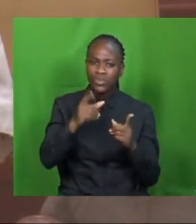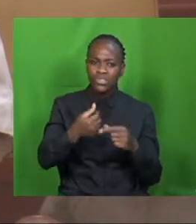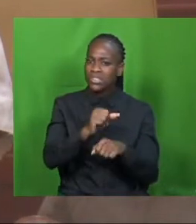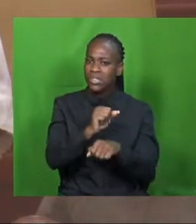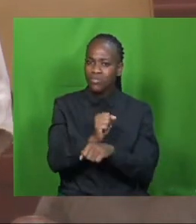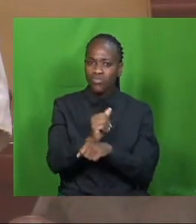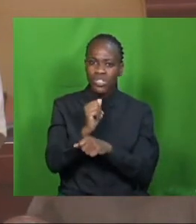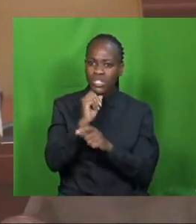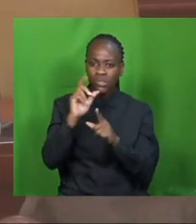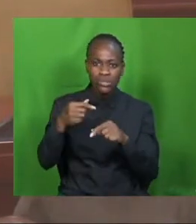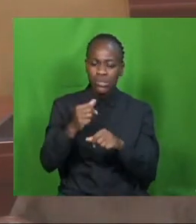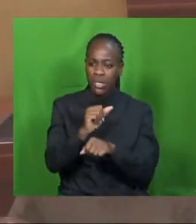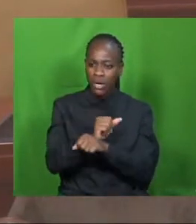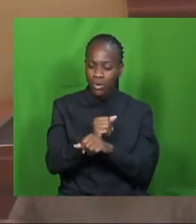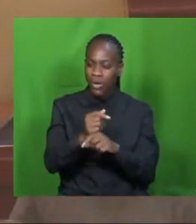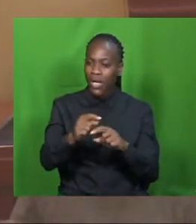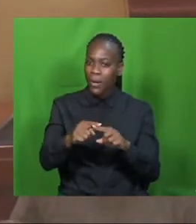Yes.